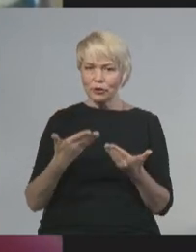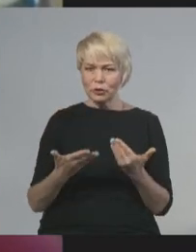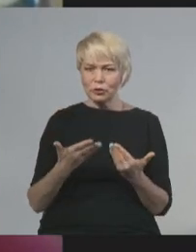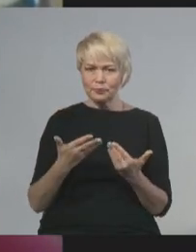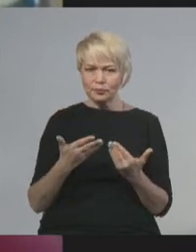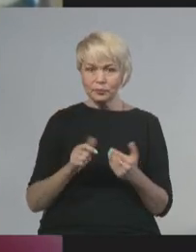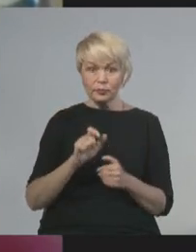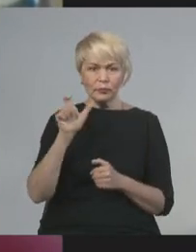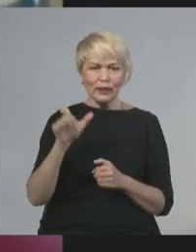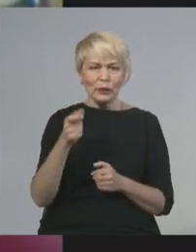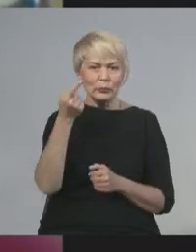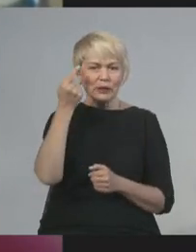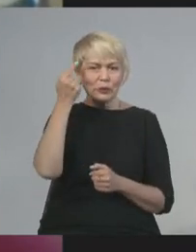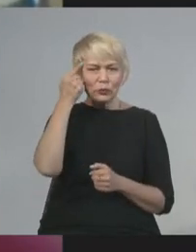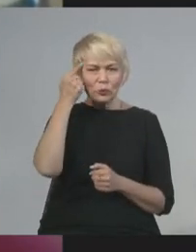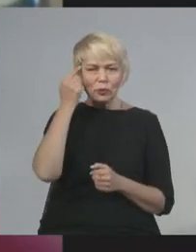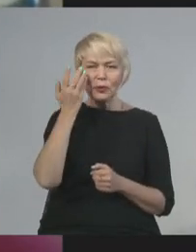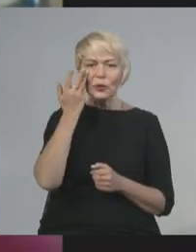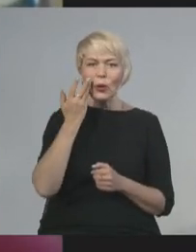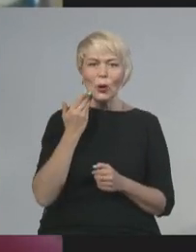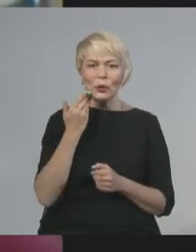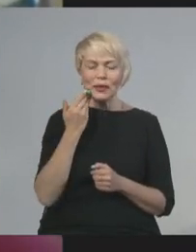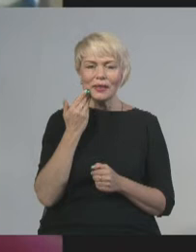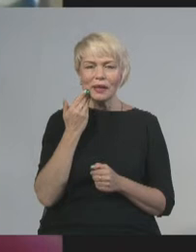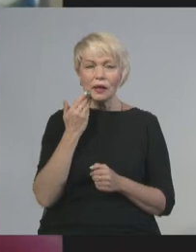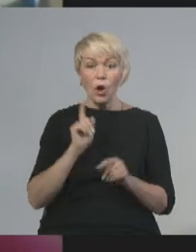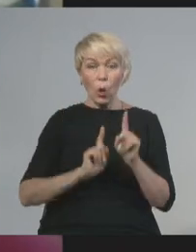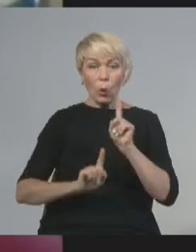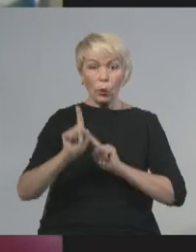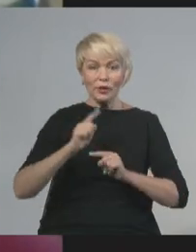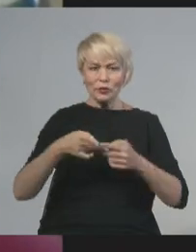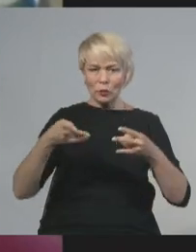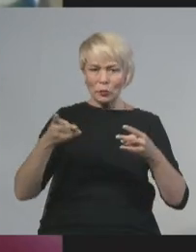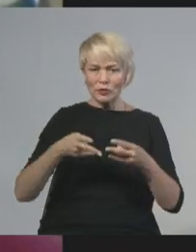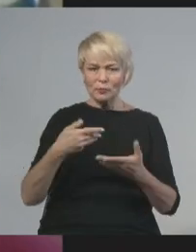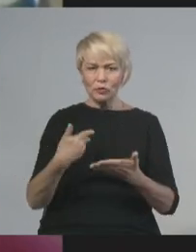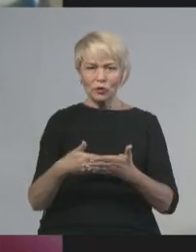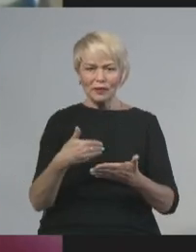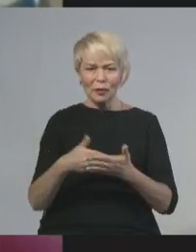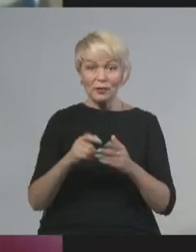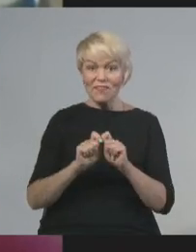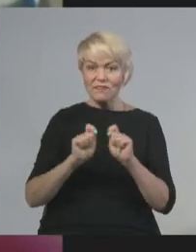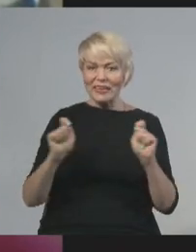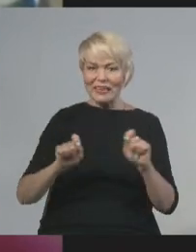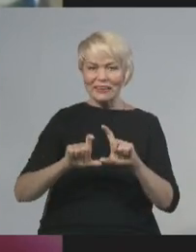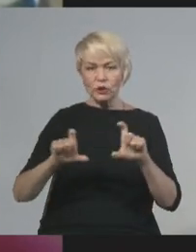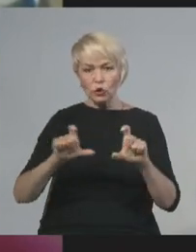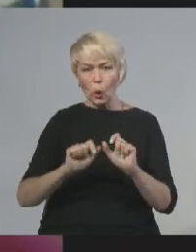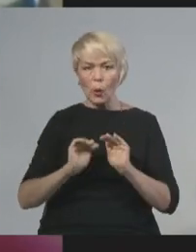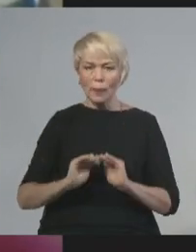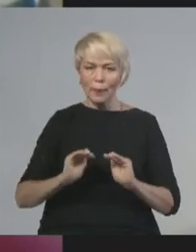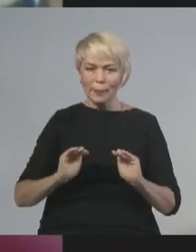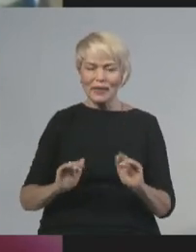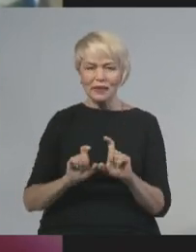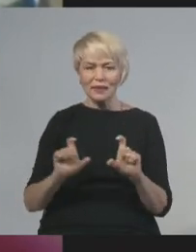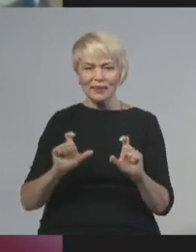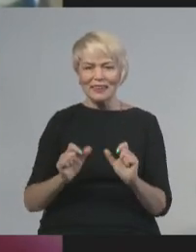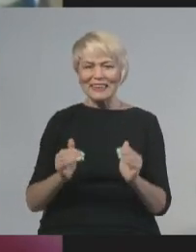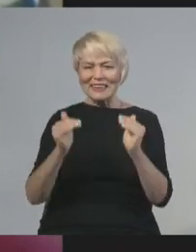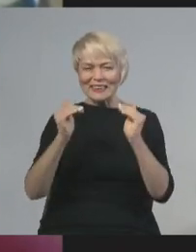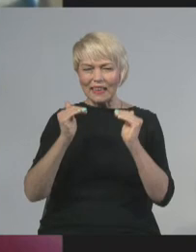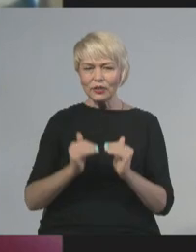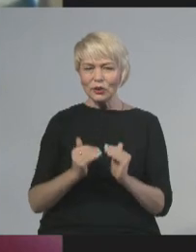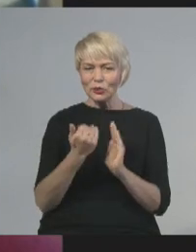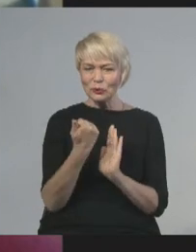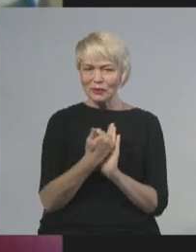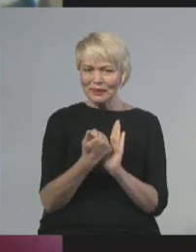the numbers to be lower like to open schools to reopen schools the numbers go down so in this way the